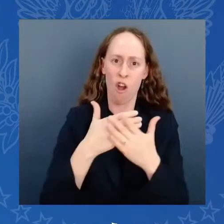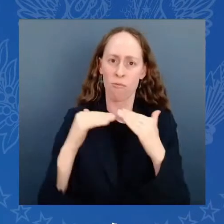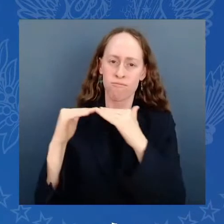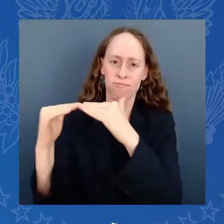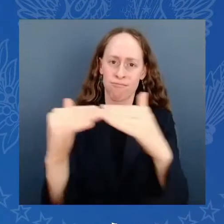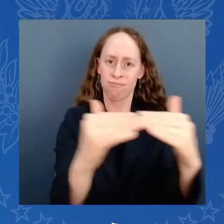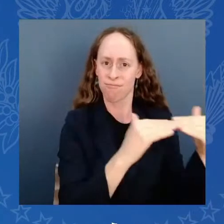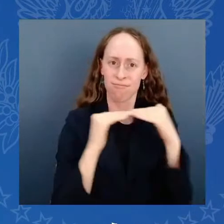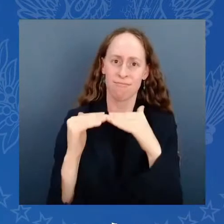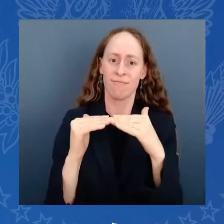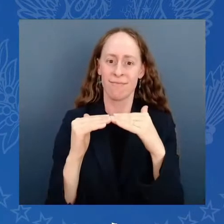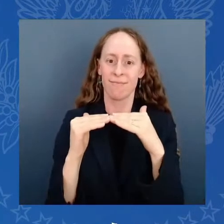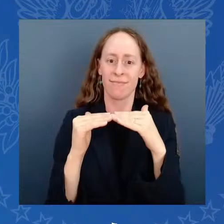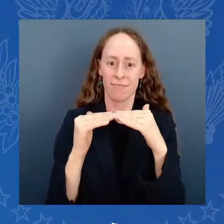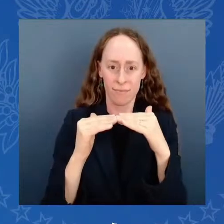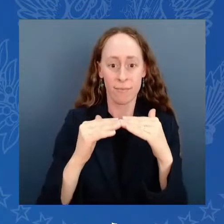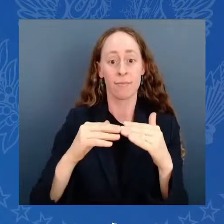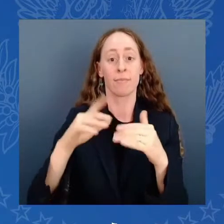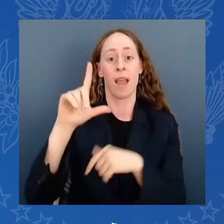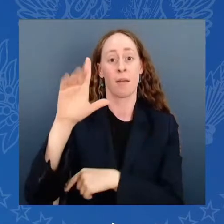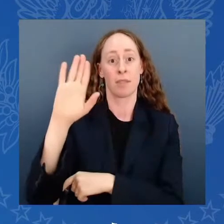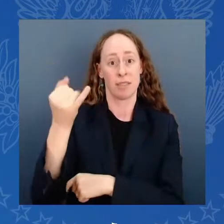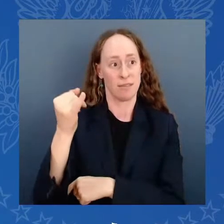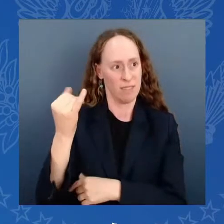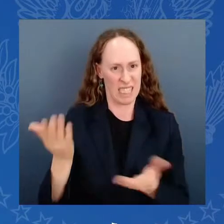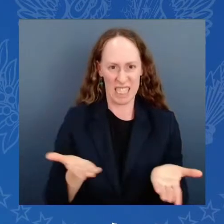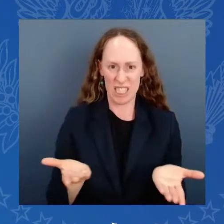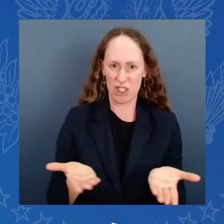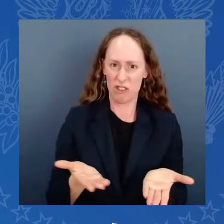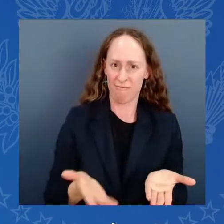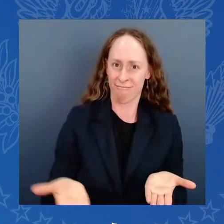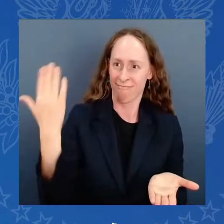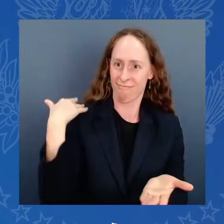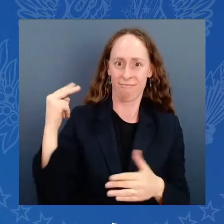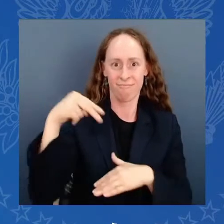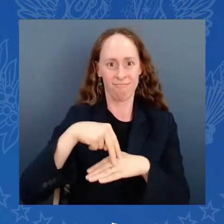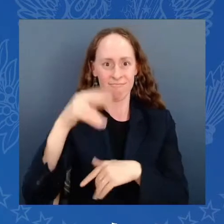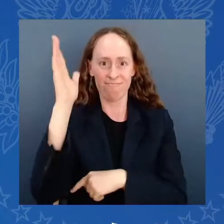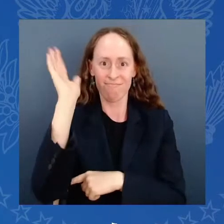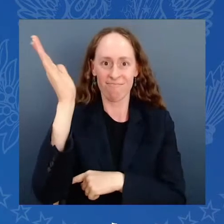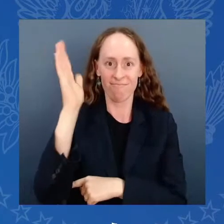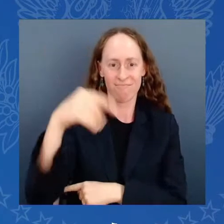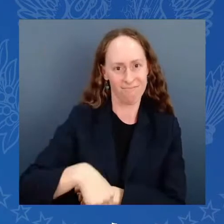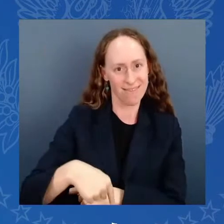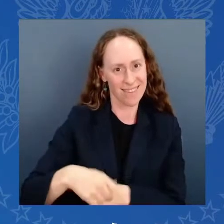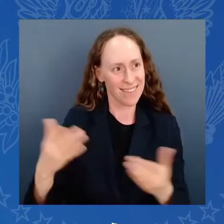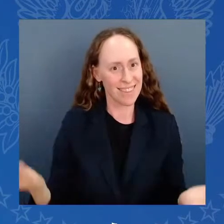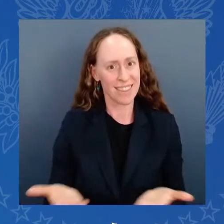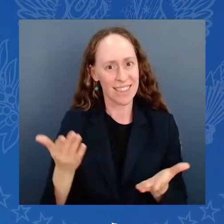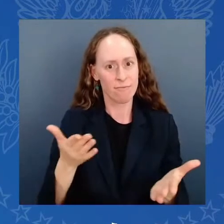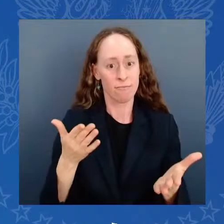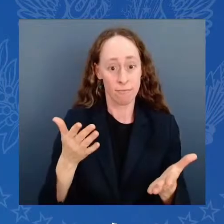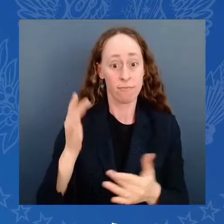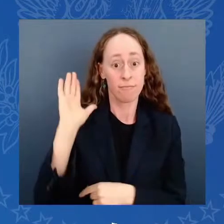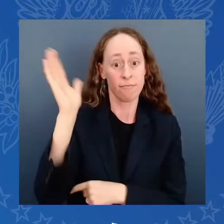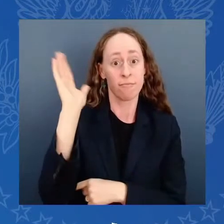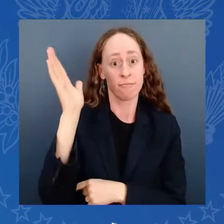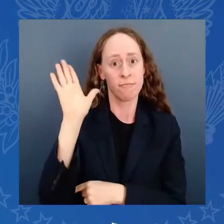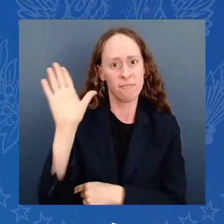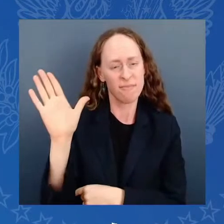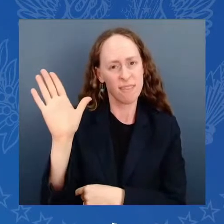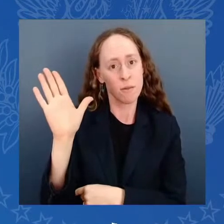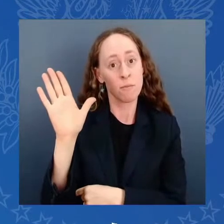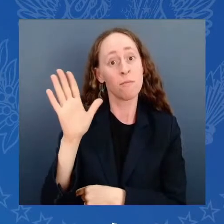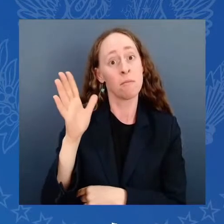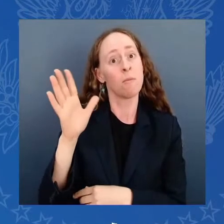president and delivered his last public remarks. Battling a weak heart, President